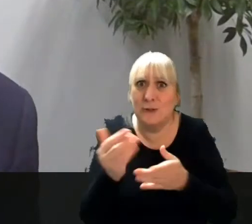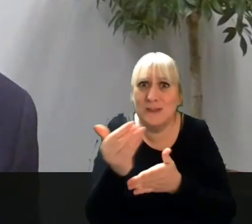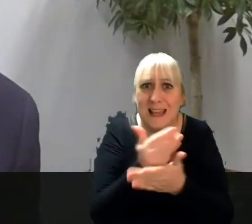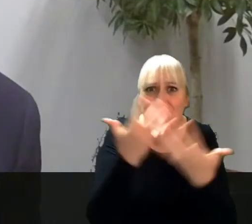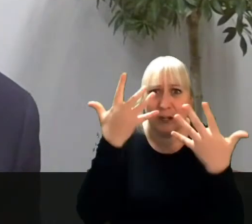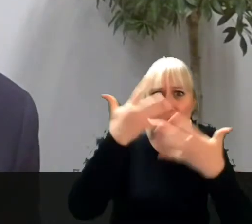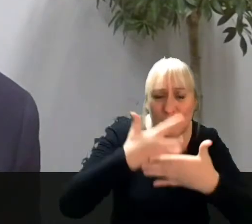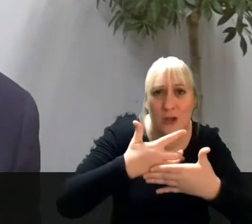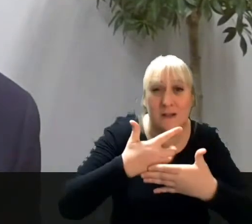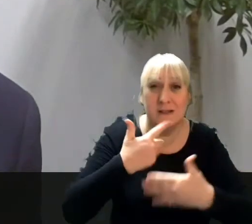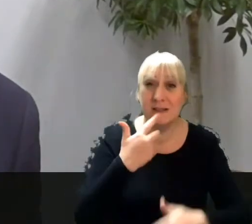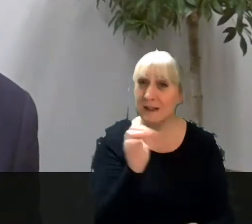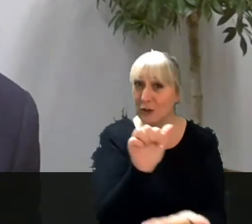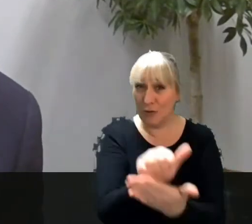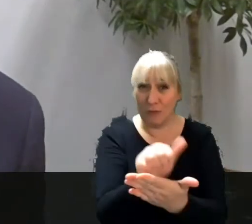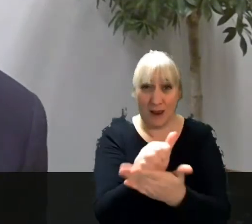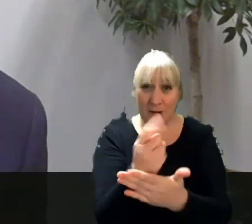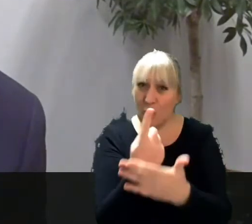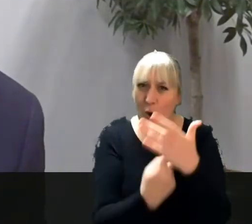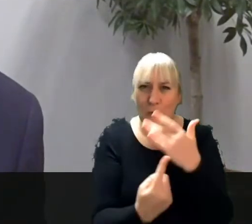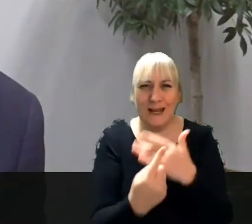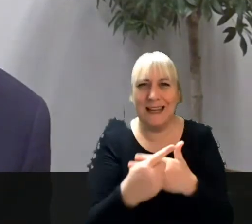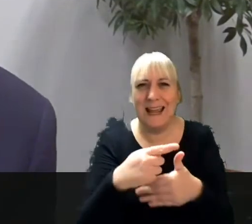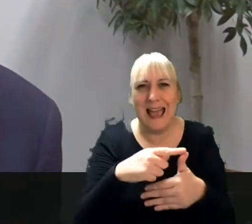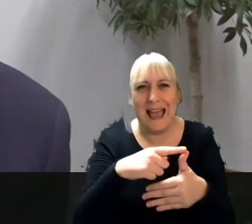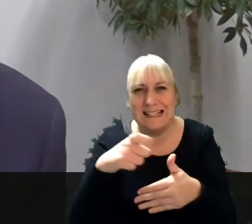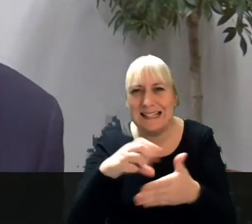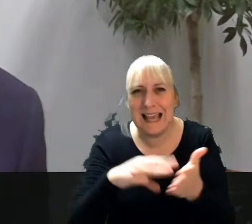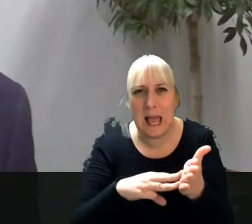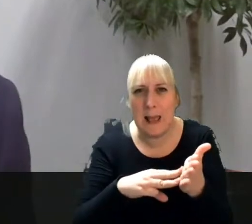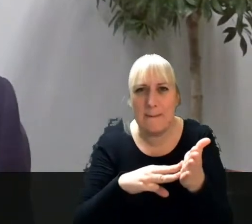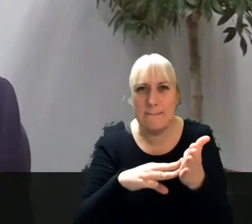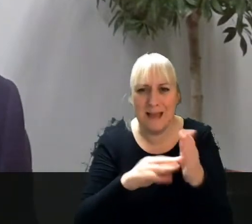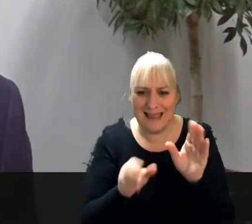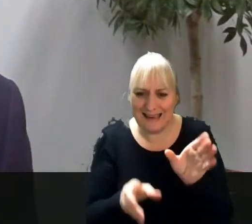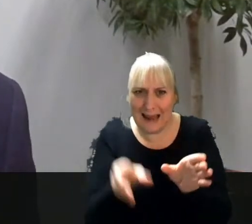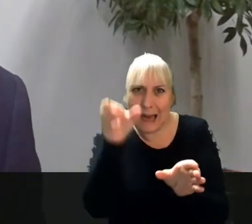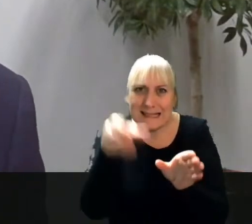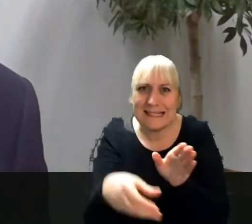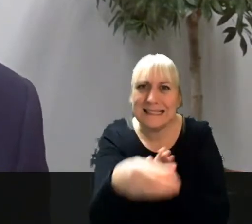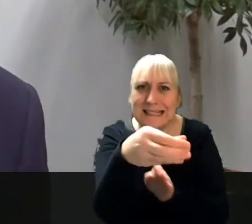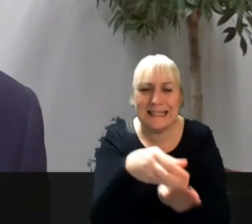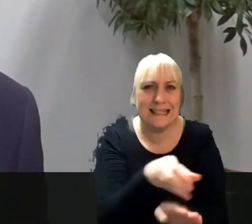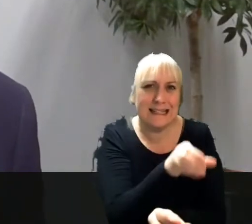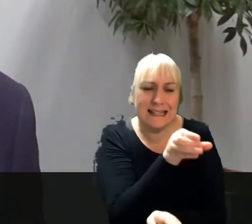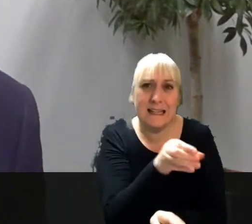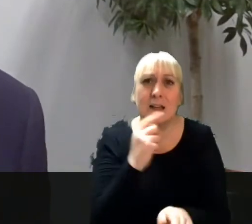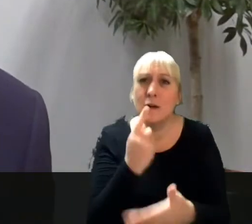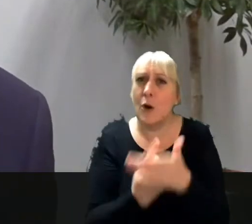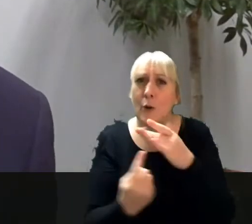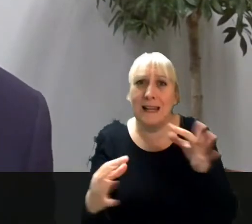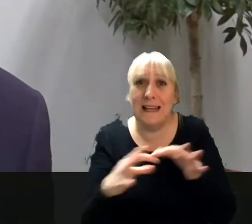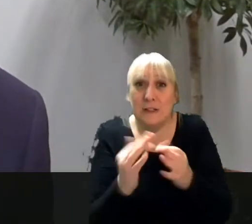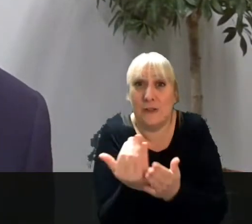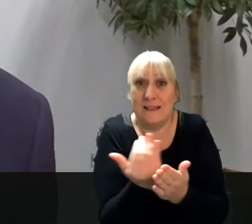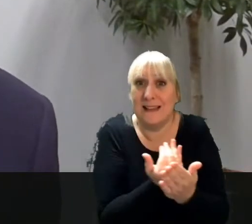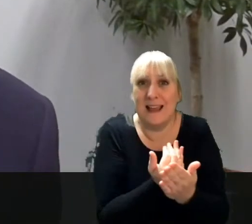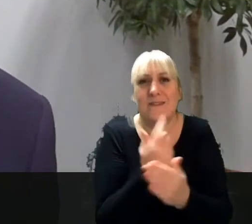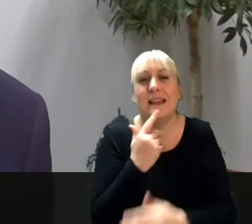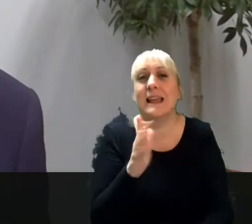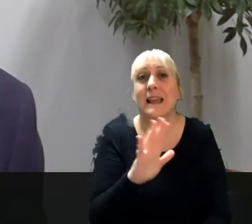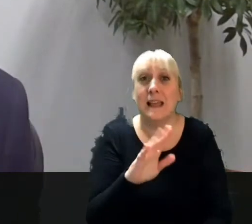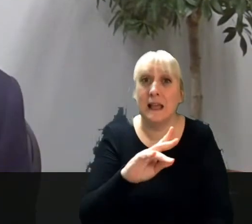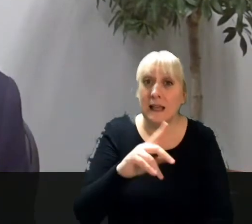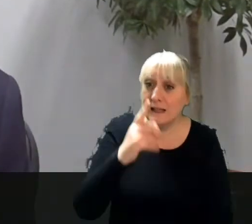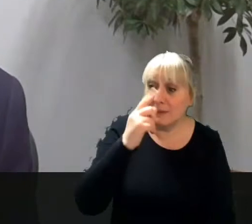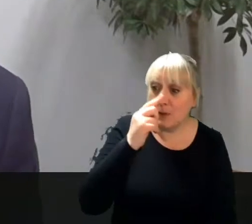on, it's not just ACM cladding, it's not just cladding, it's other concerns around the safety of the building that you have. They could be because you're paying for a waking